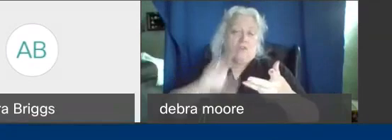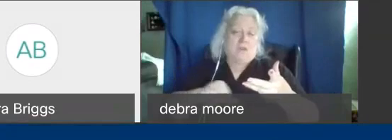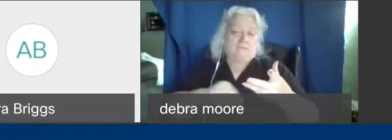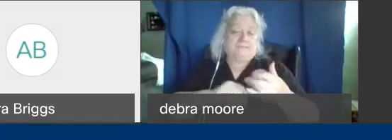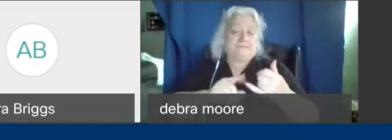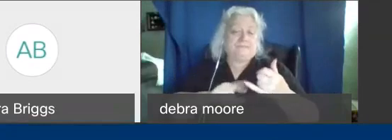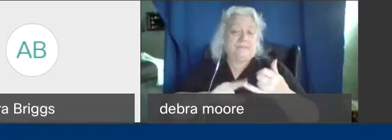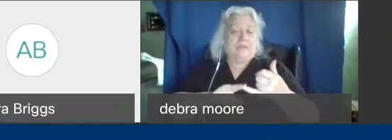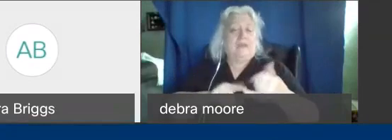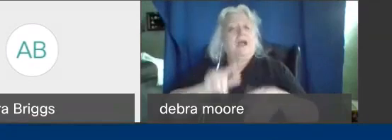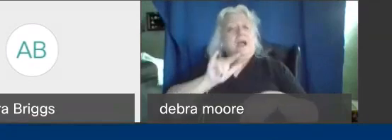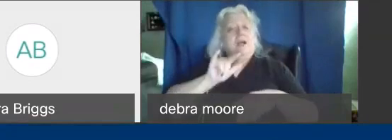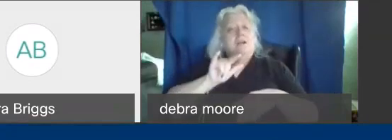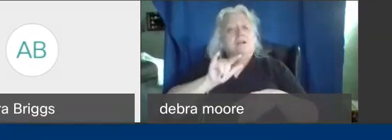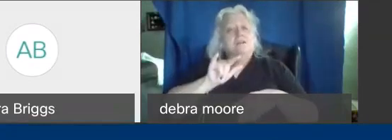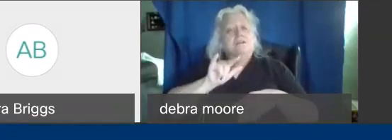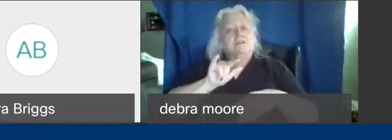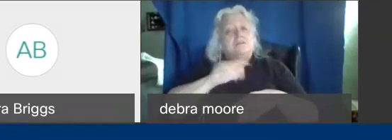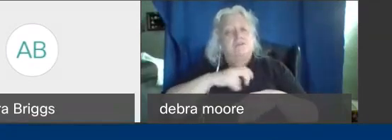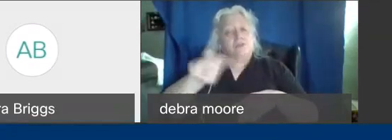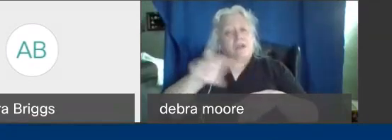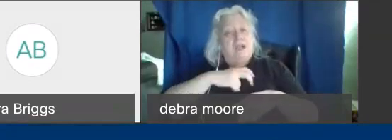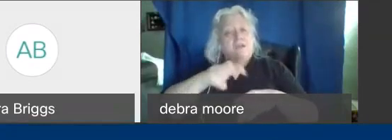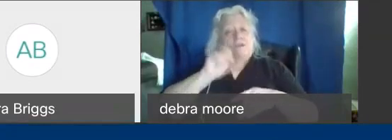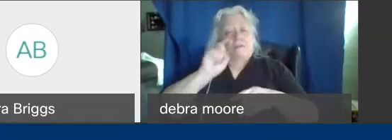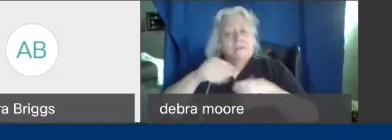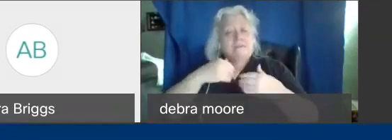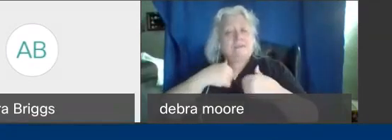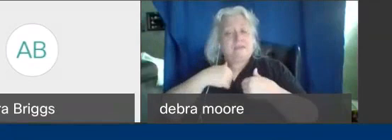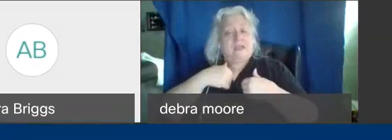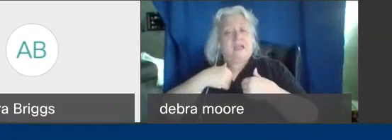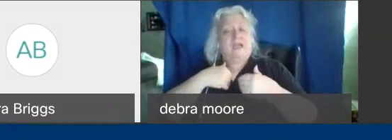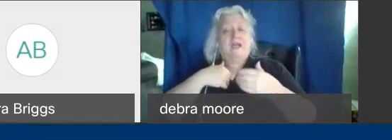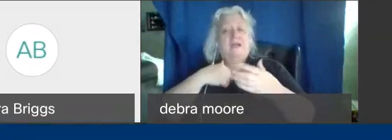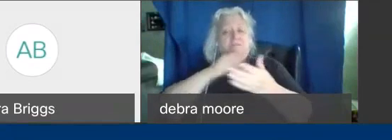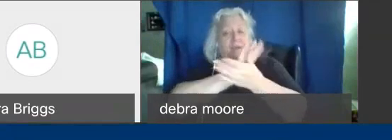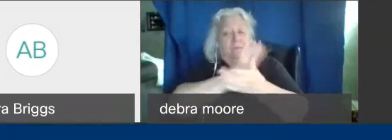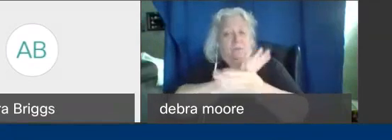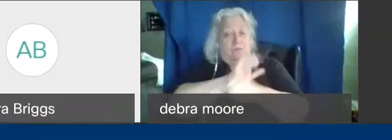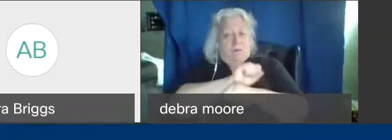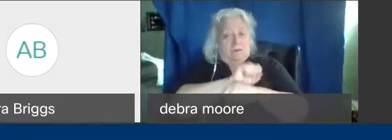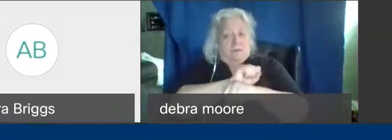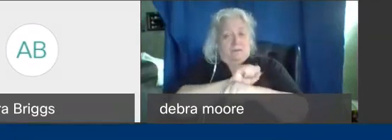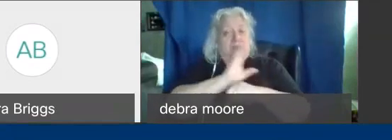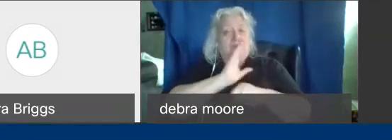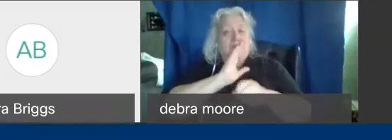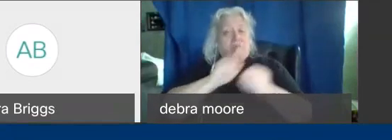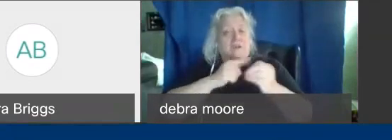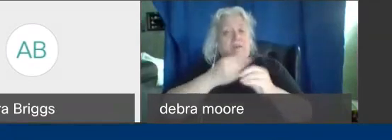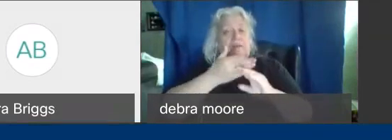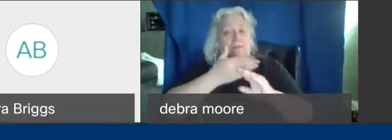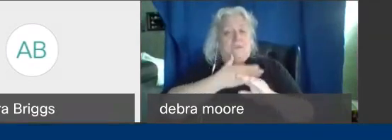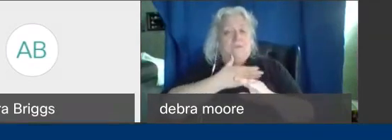Any travel that requires paperwork must meet the following conditions. So we've also kind of talked about those conditions